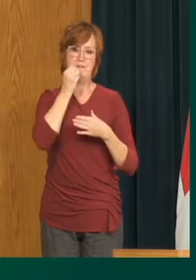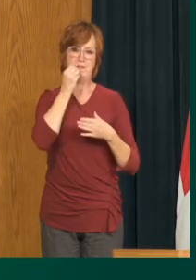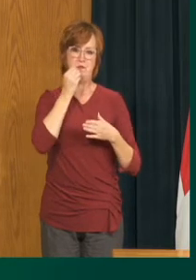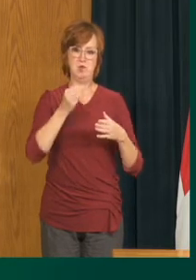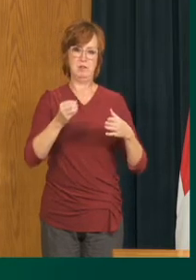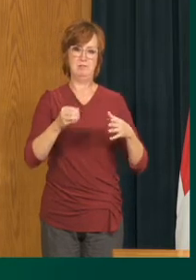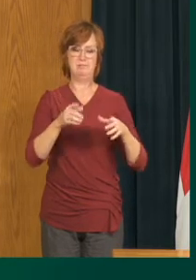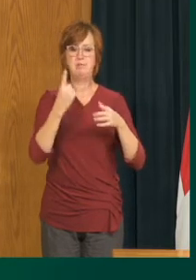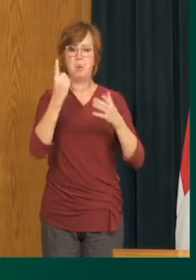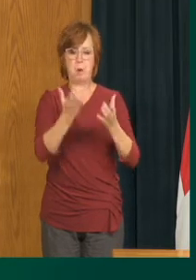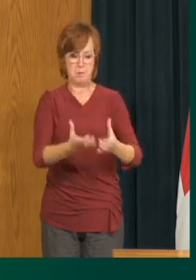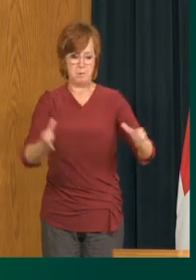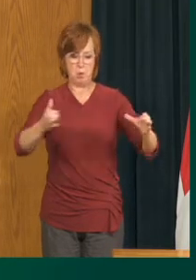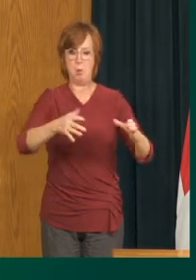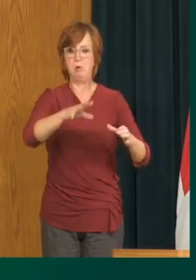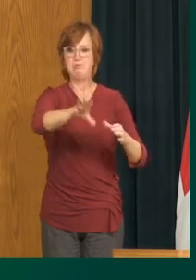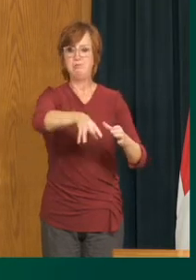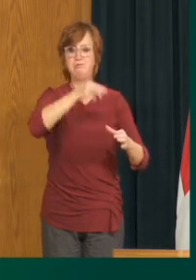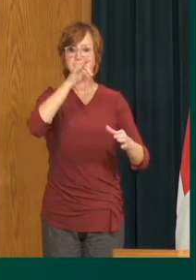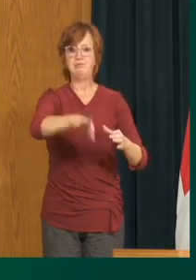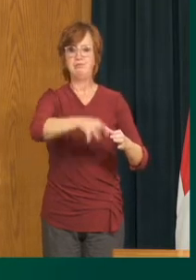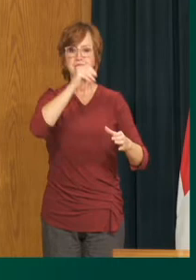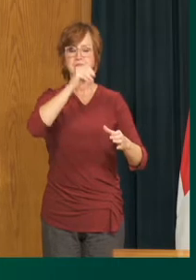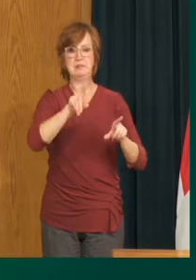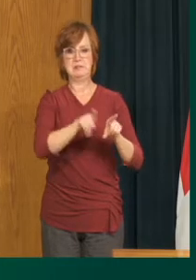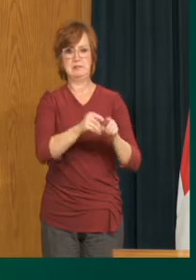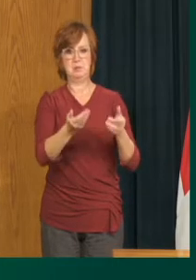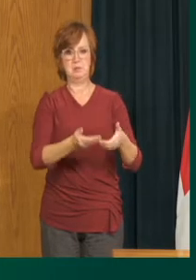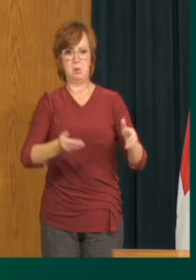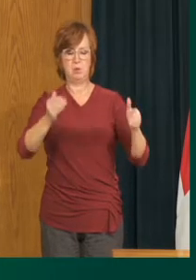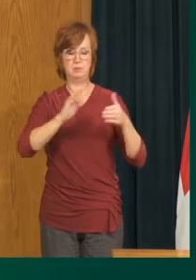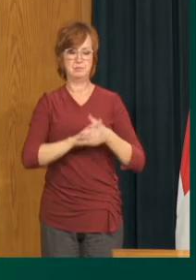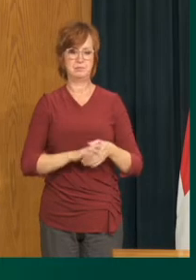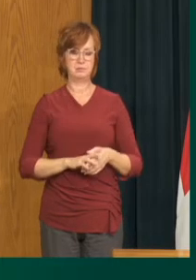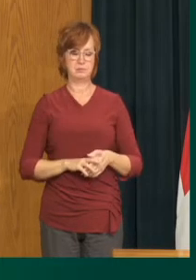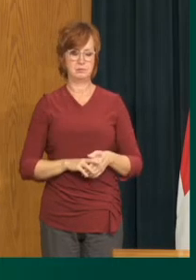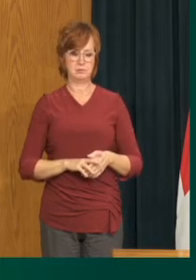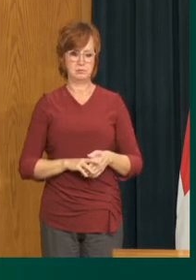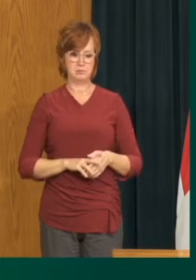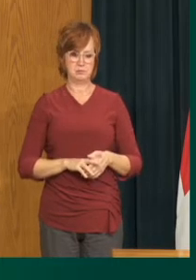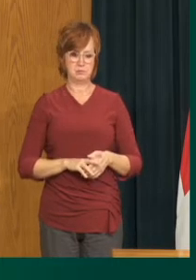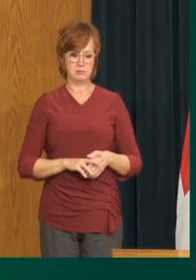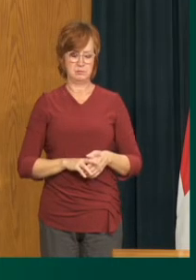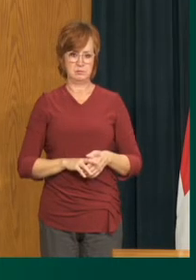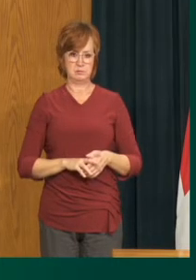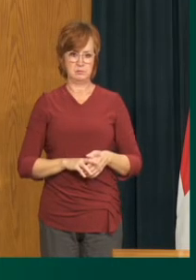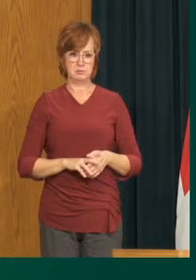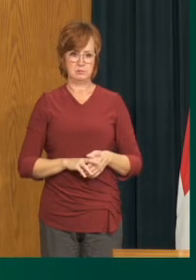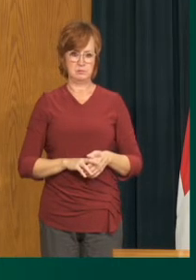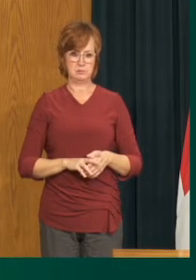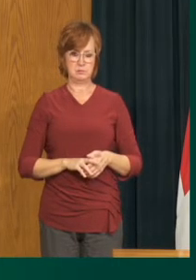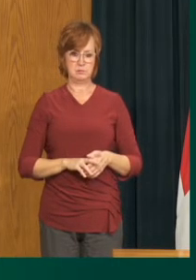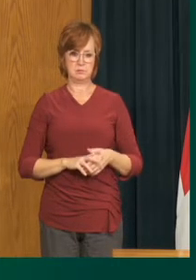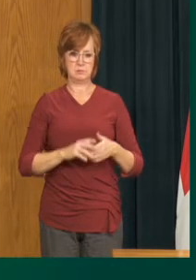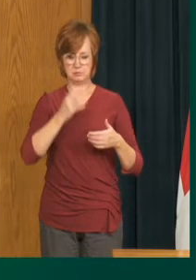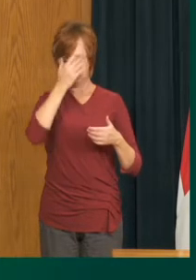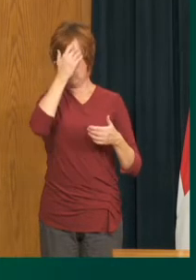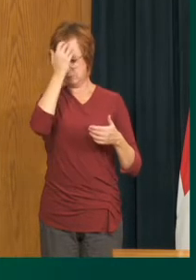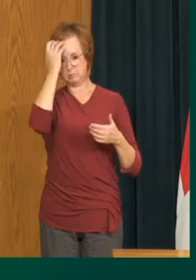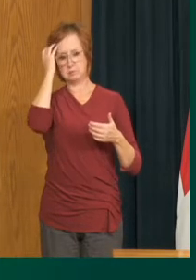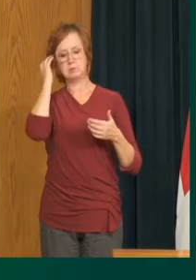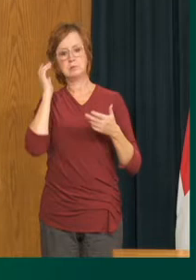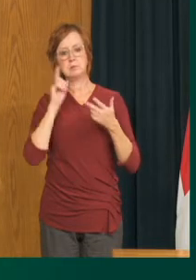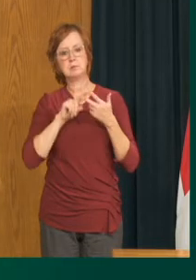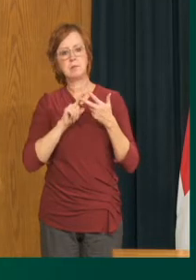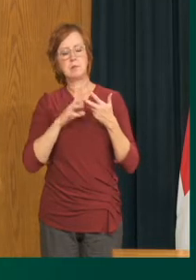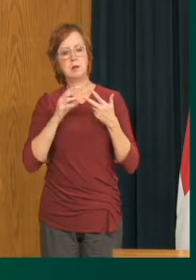is touching the same utensils, for example, and ultimately, if you aren't able to physical distance, the usage